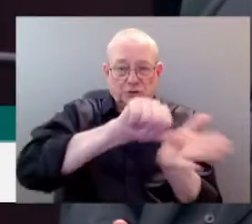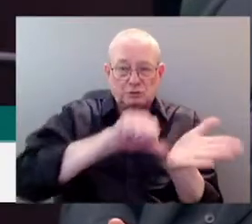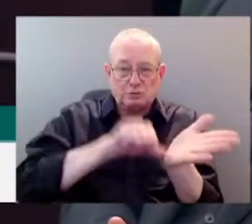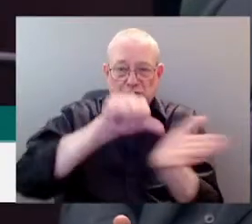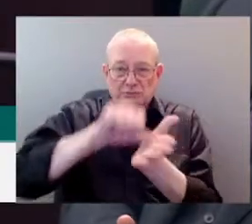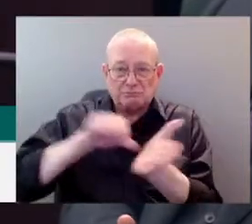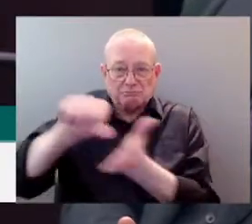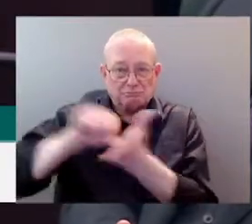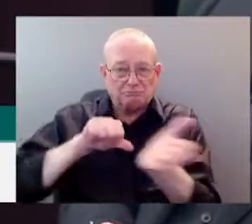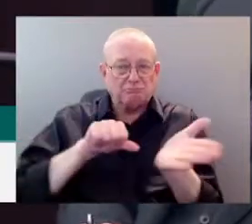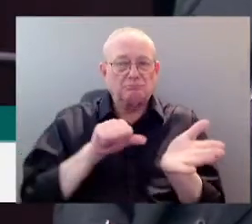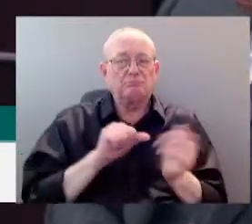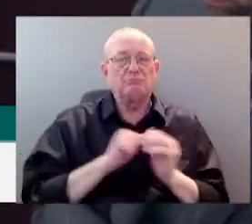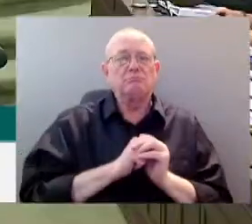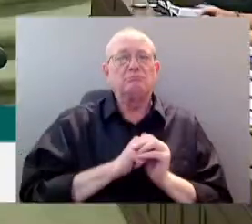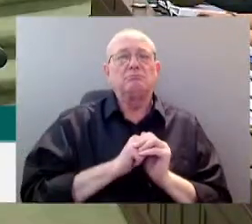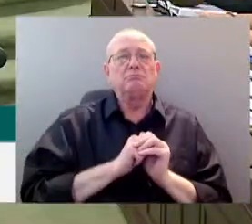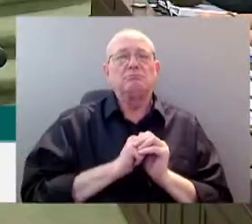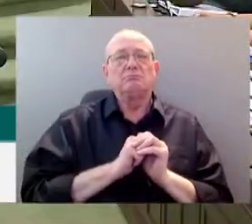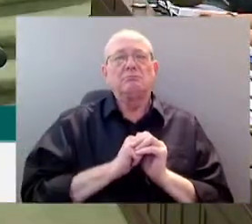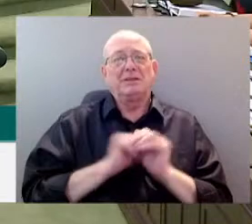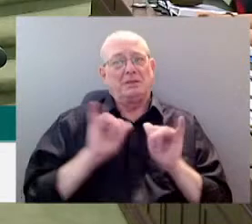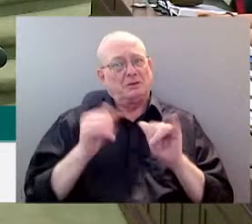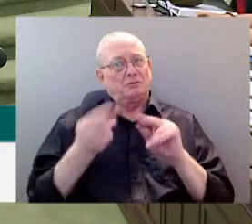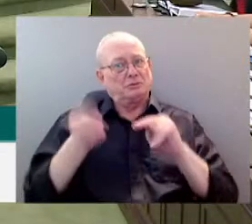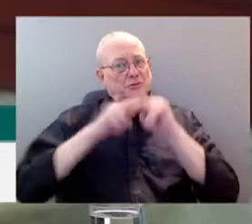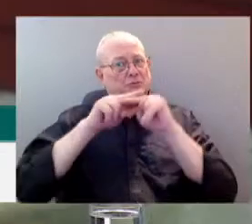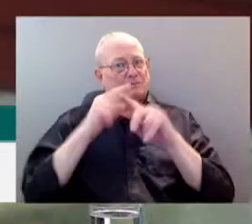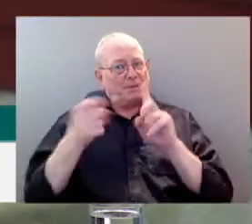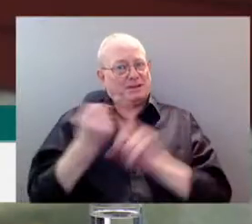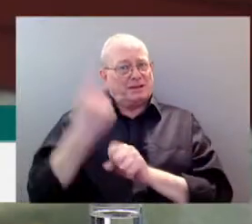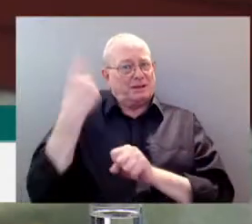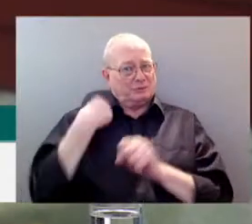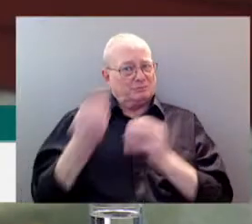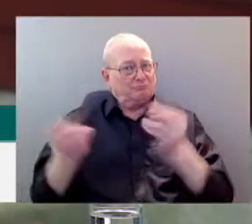that's an increase from last year the honorable member for Calgary